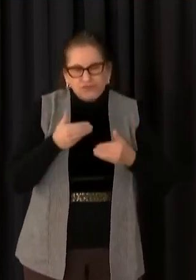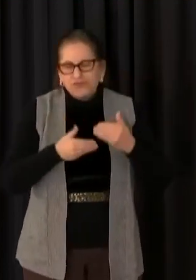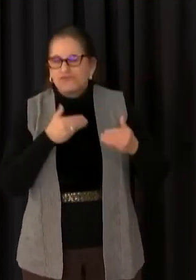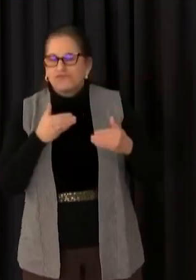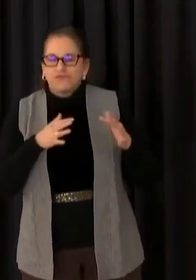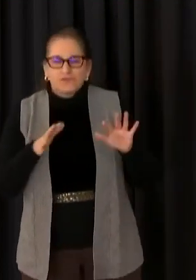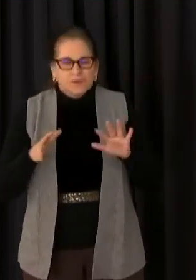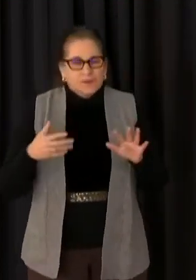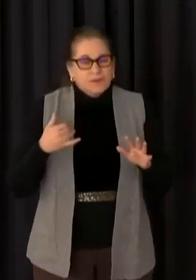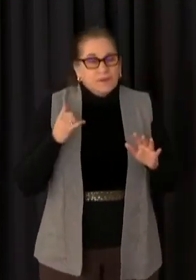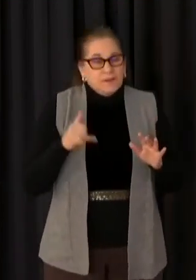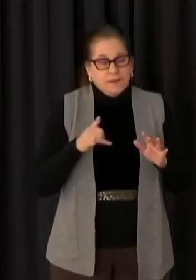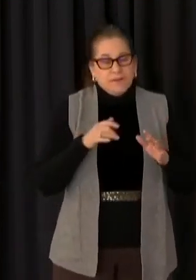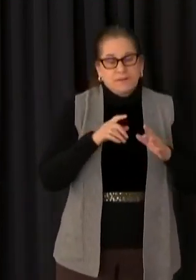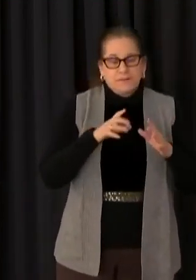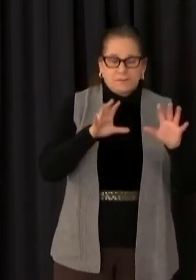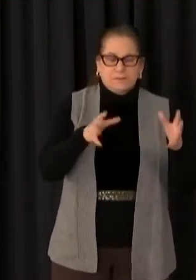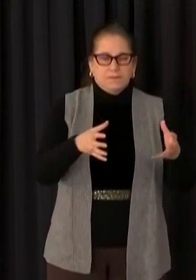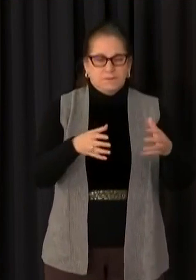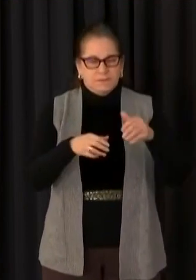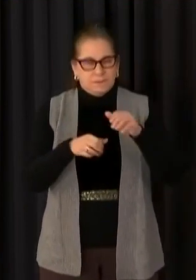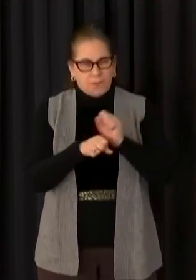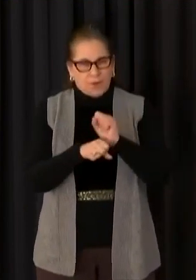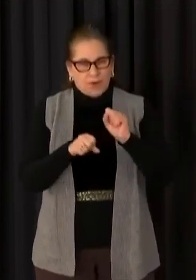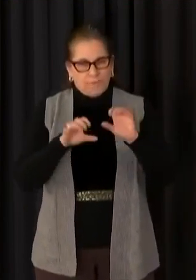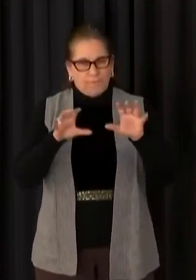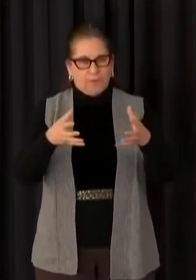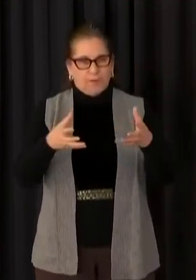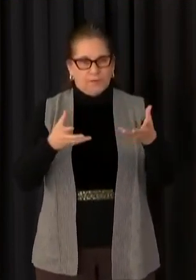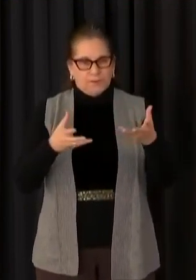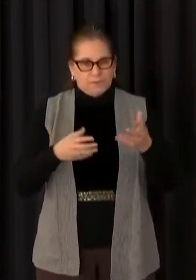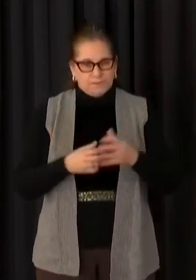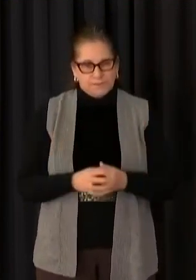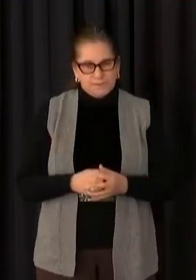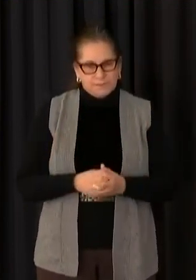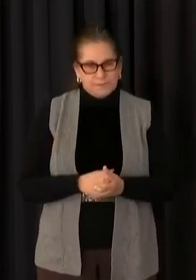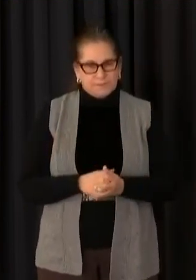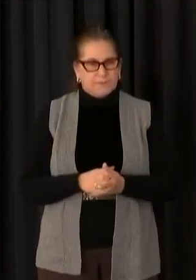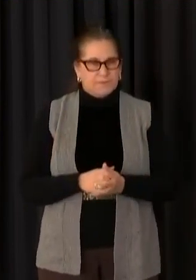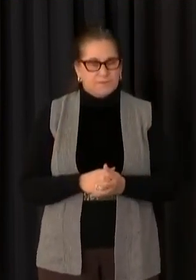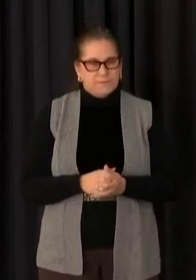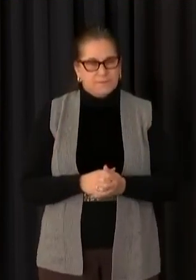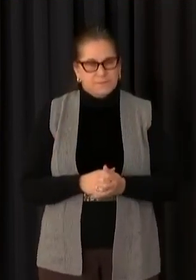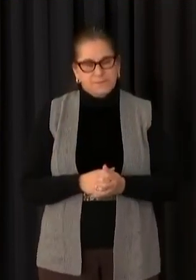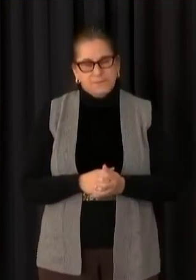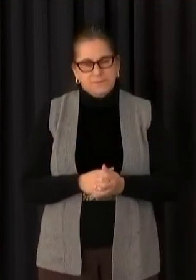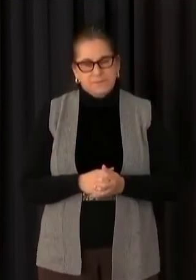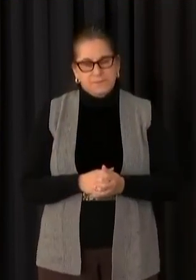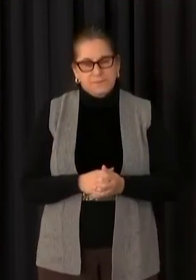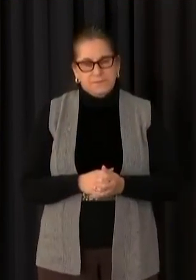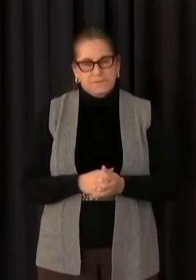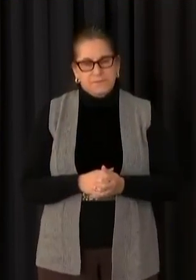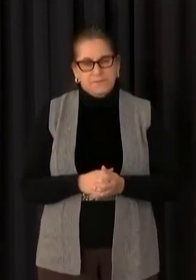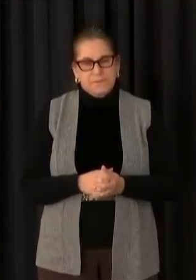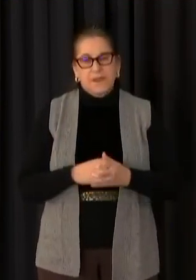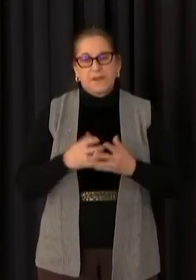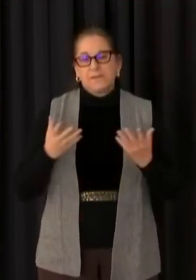adds workforce and it does it on-site. Now we're having operational challenges in terms